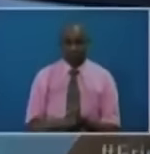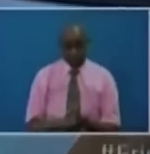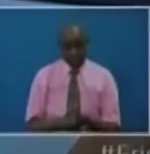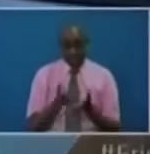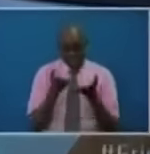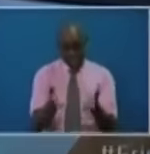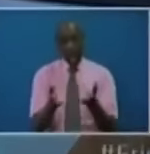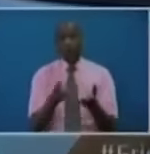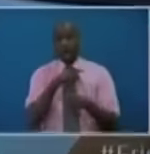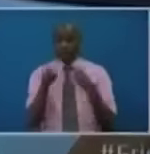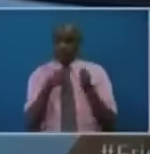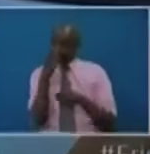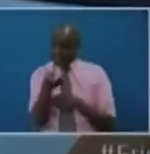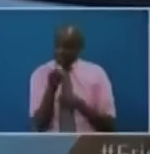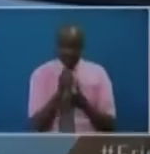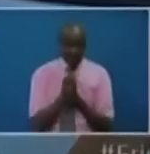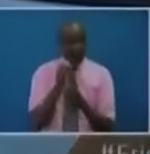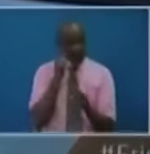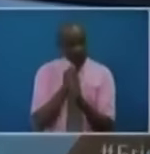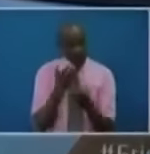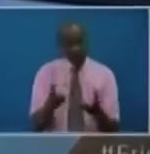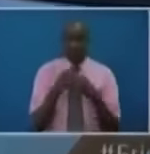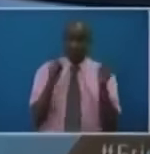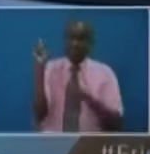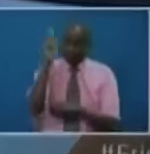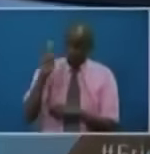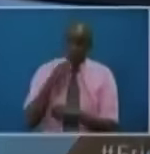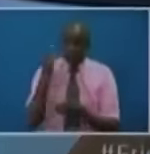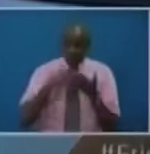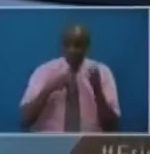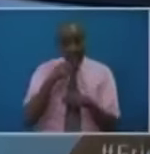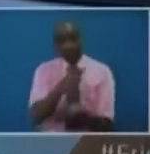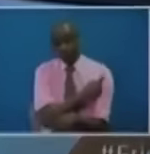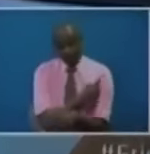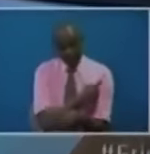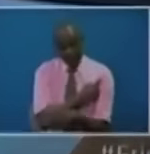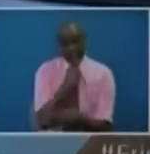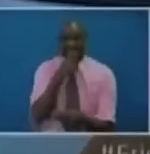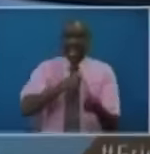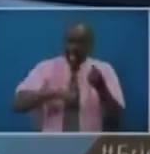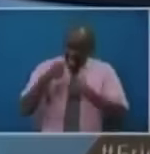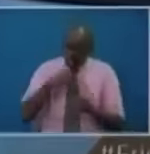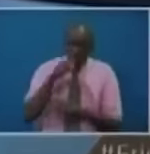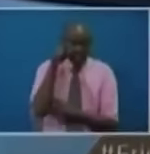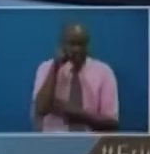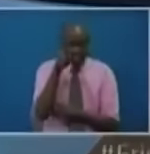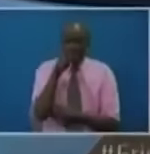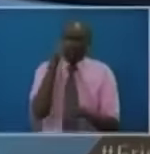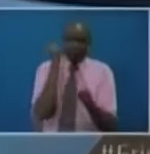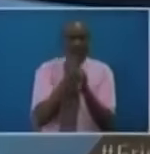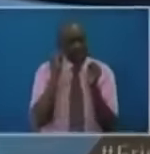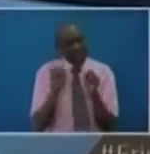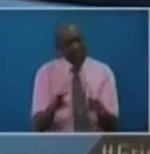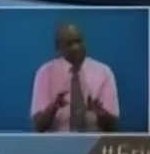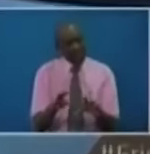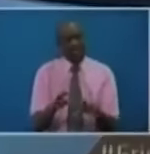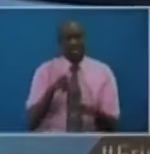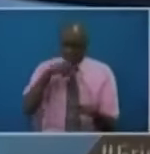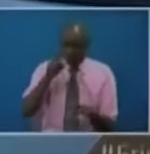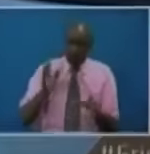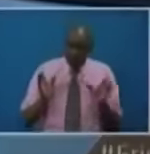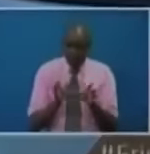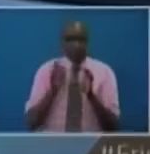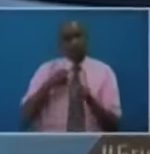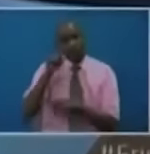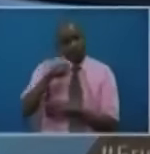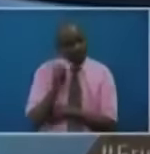And speaking about the ongoing health workers strike, President Uhuru Kenyatta has said the action by the medics to down their tools as they push for their